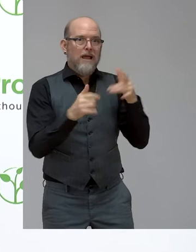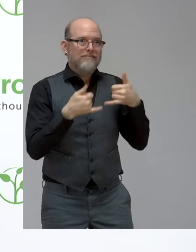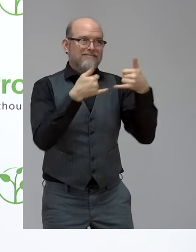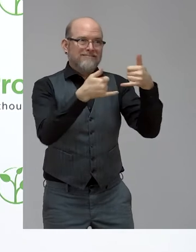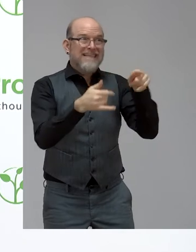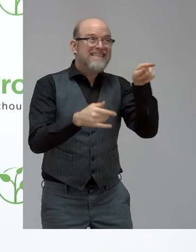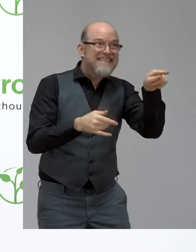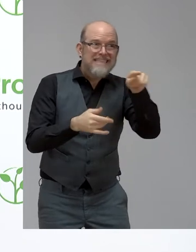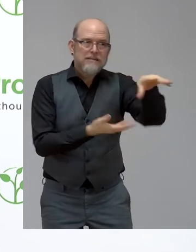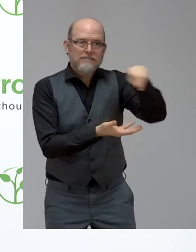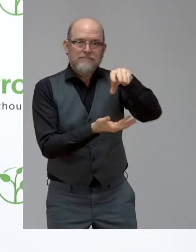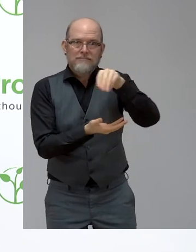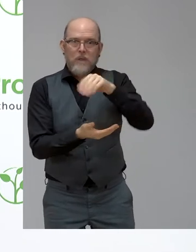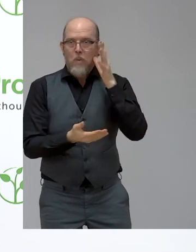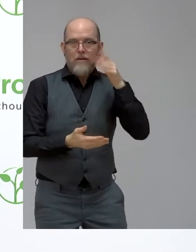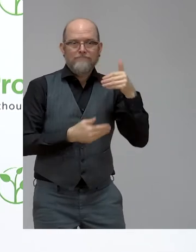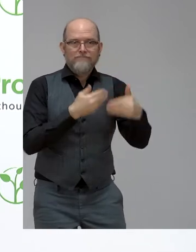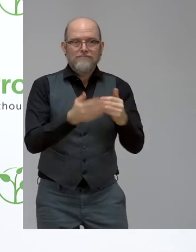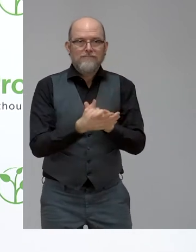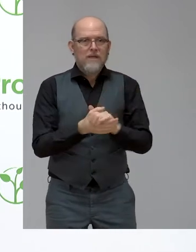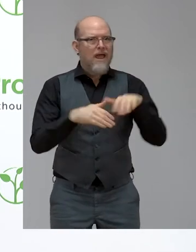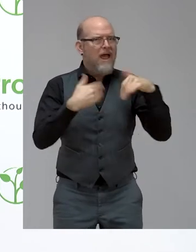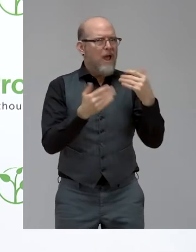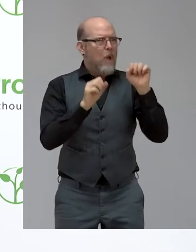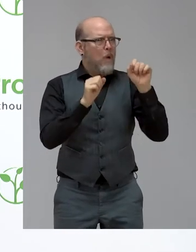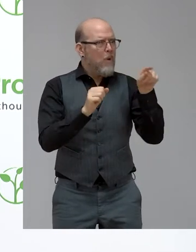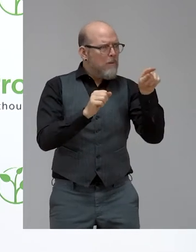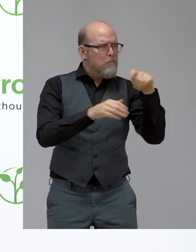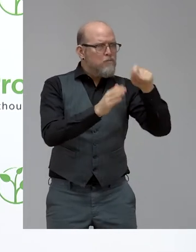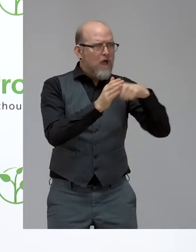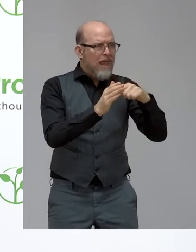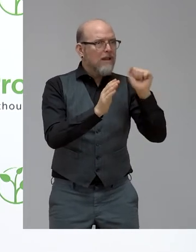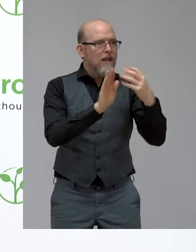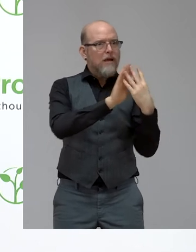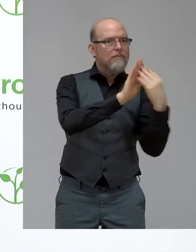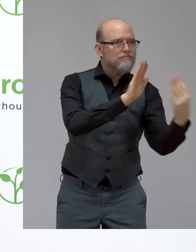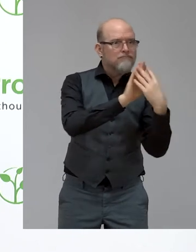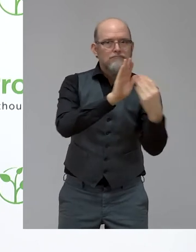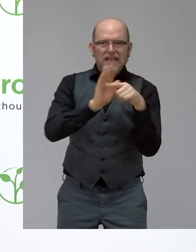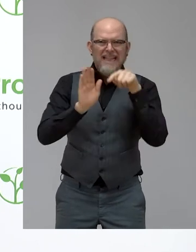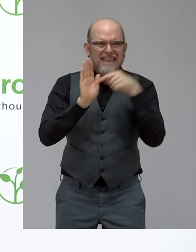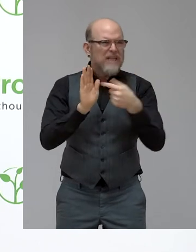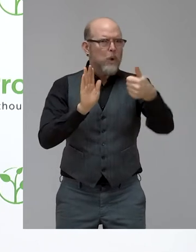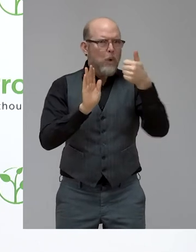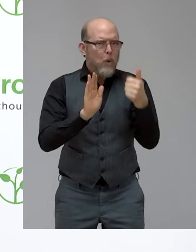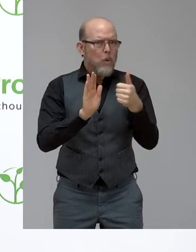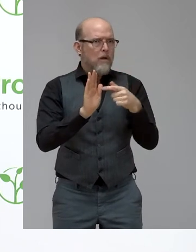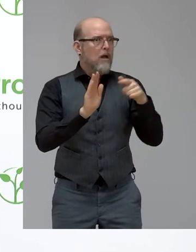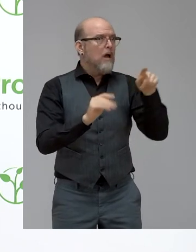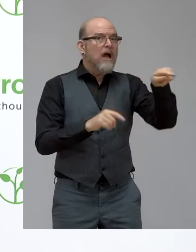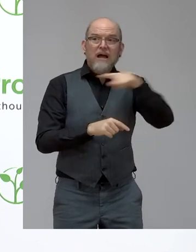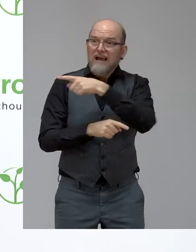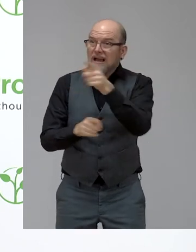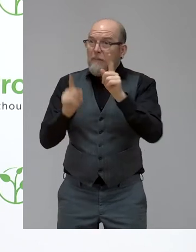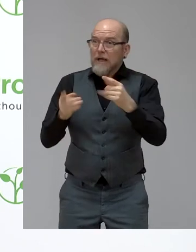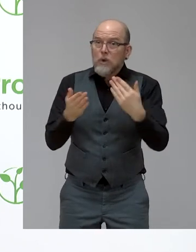contexts. So how can we replicate what works rather than reinvent the wheel? Throughout the session, you will